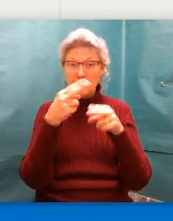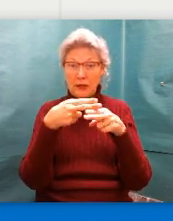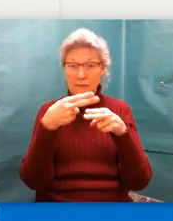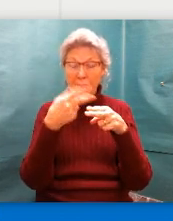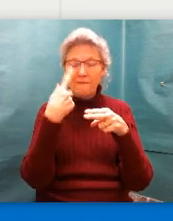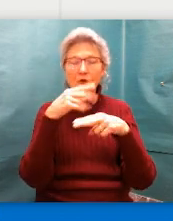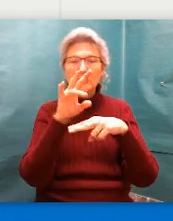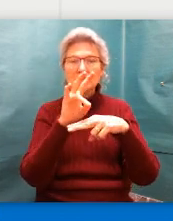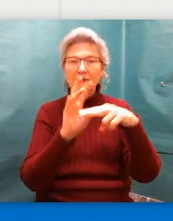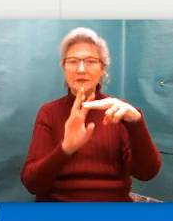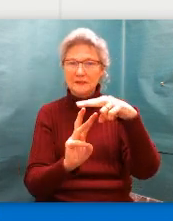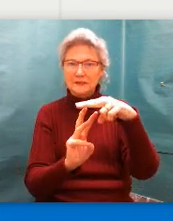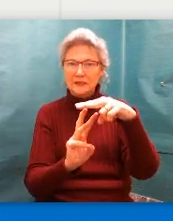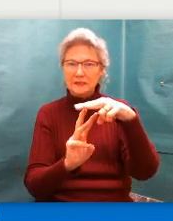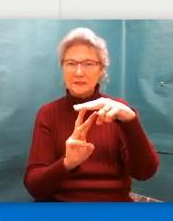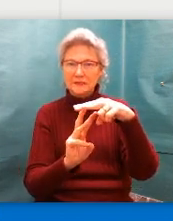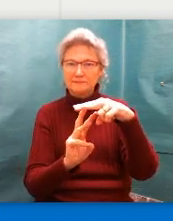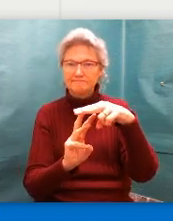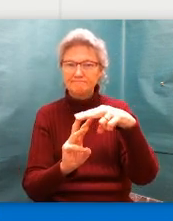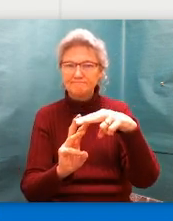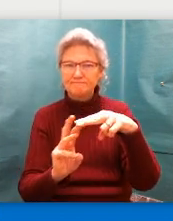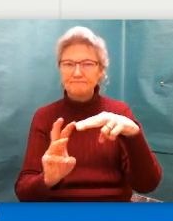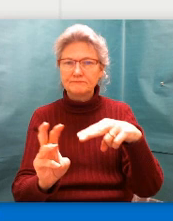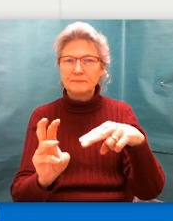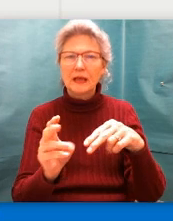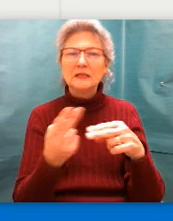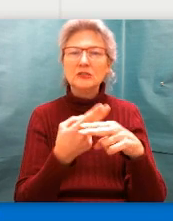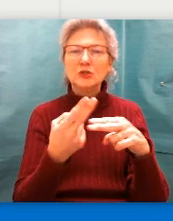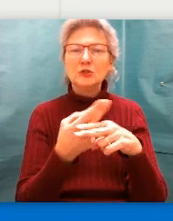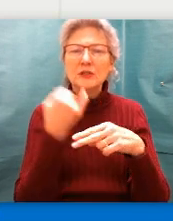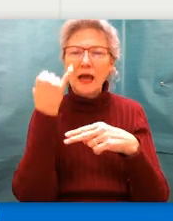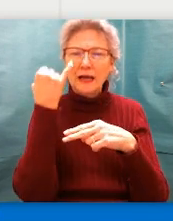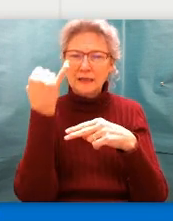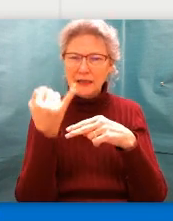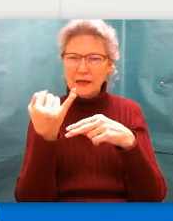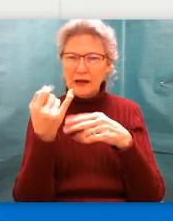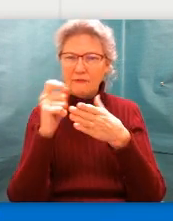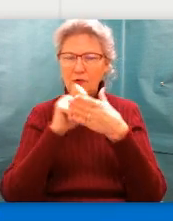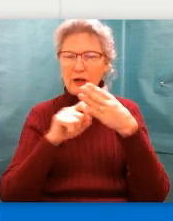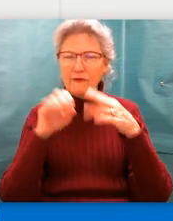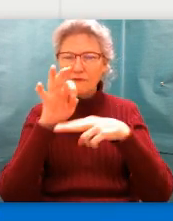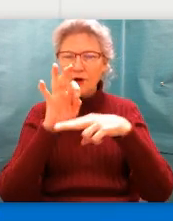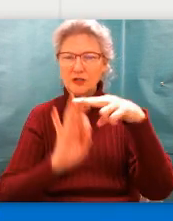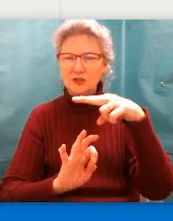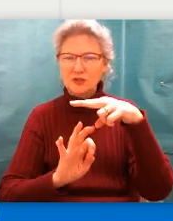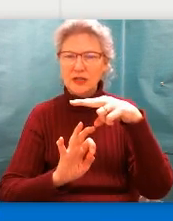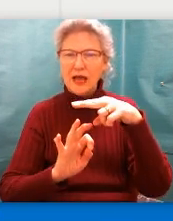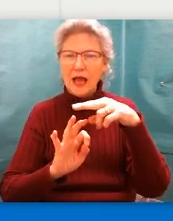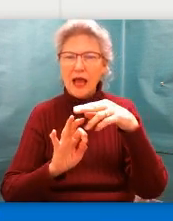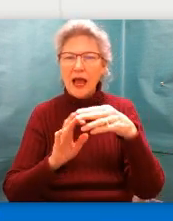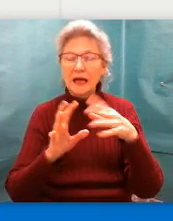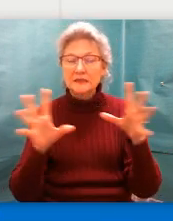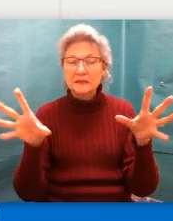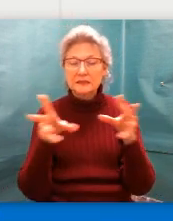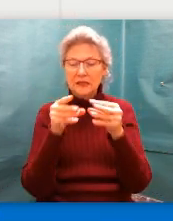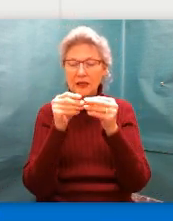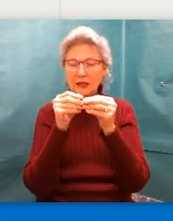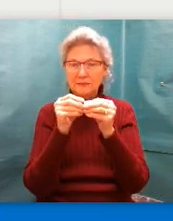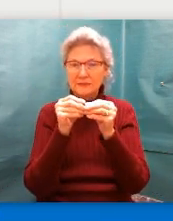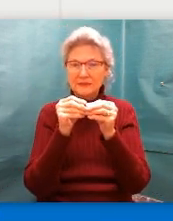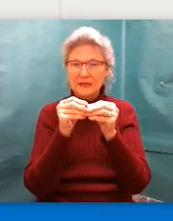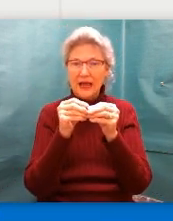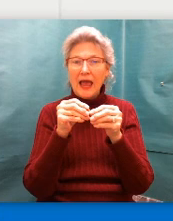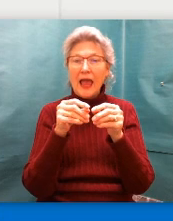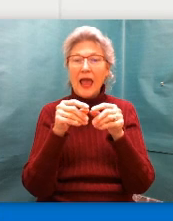for 7 6. Let's use the idea of writing fractions as sums as well as the number